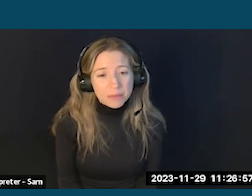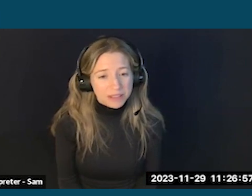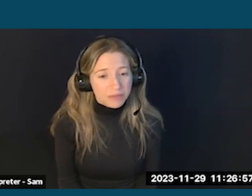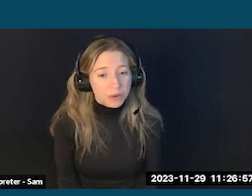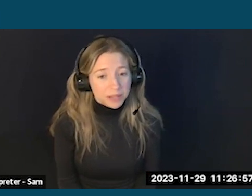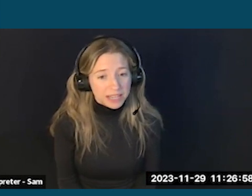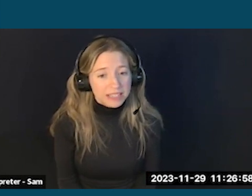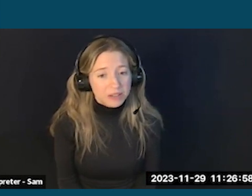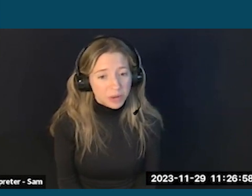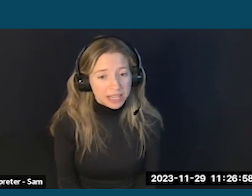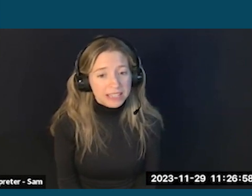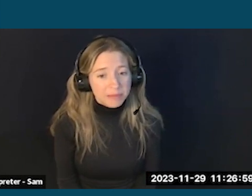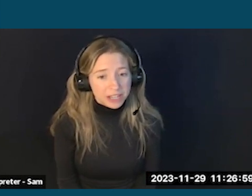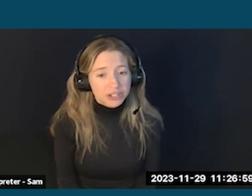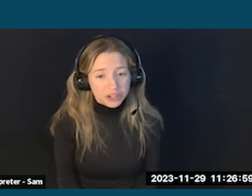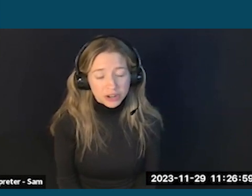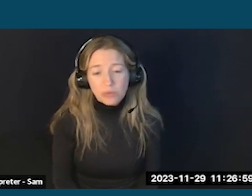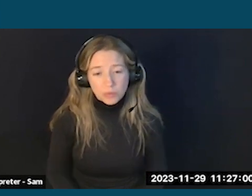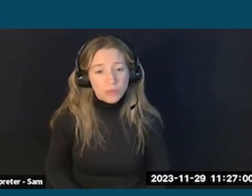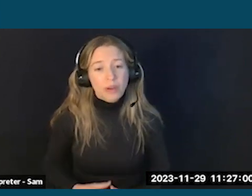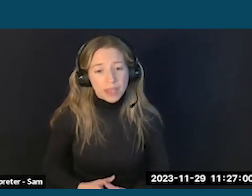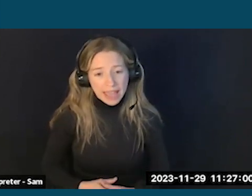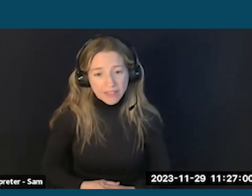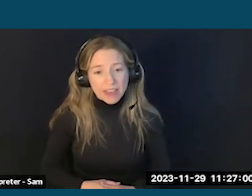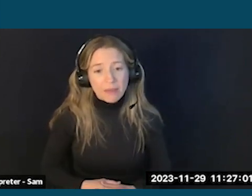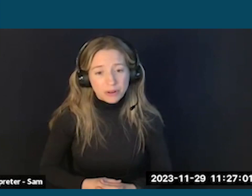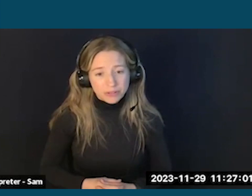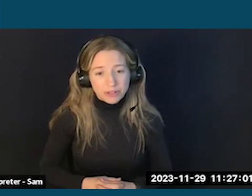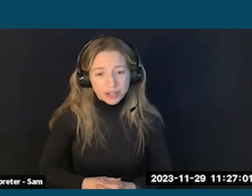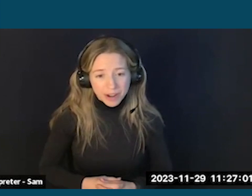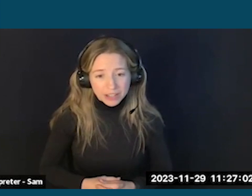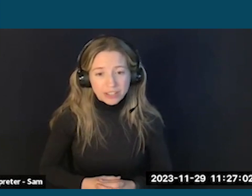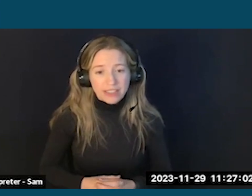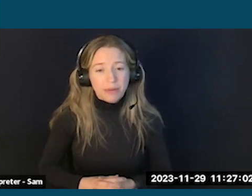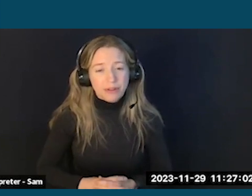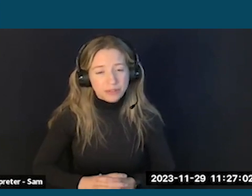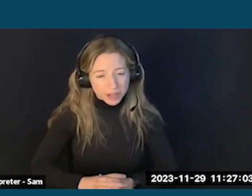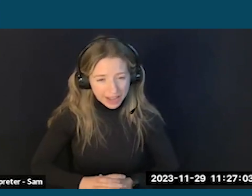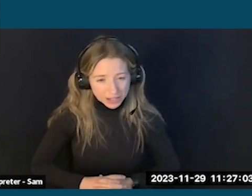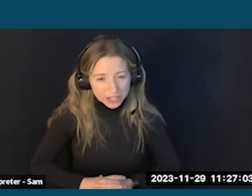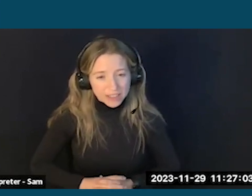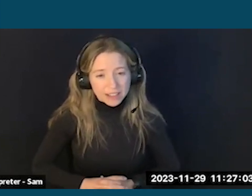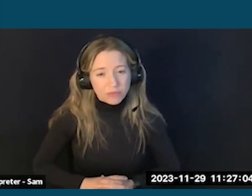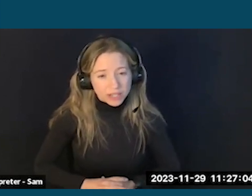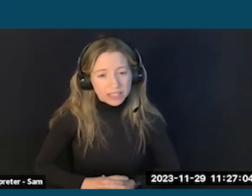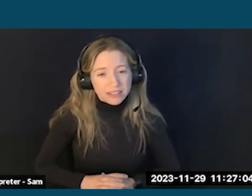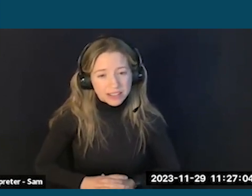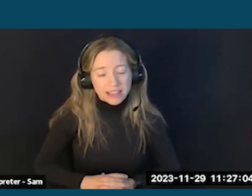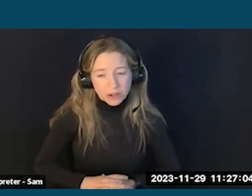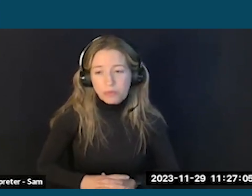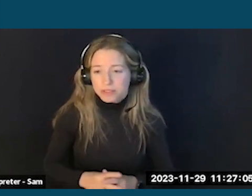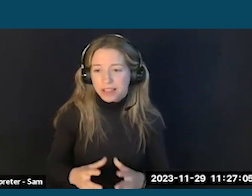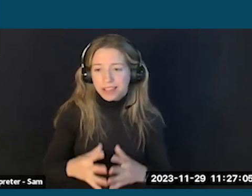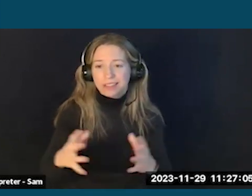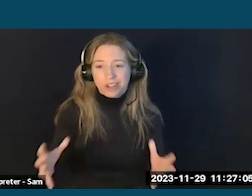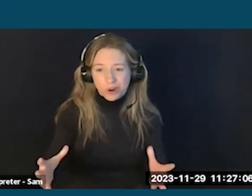I believe what we need to make sure that we have that personal interaction, that personal connection that really does